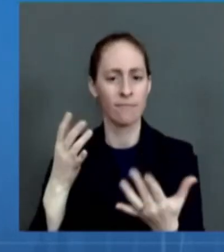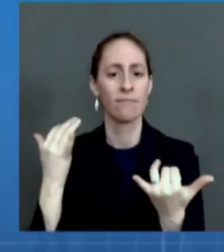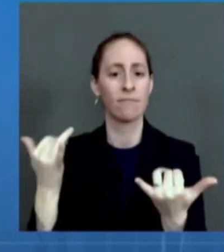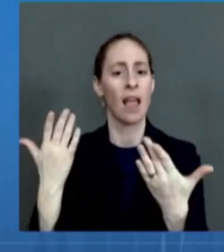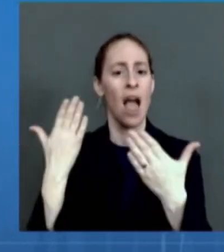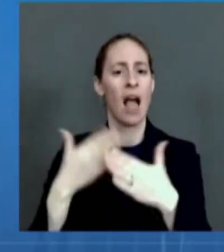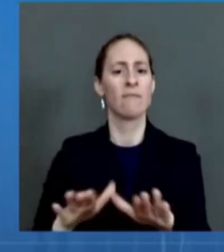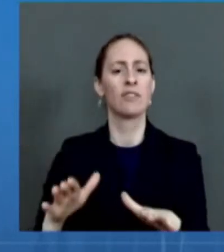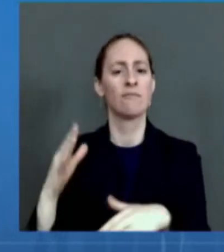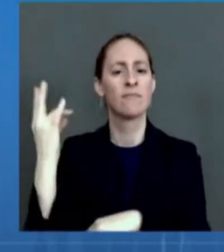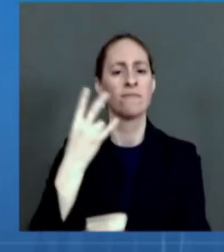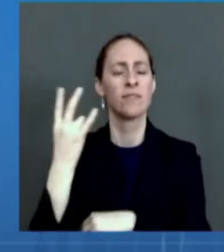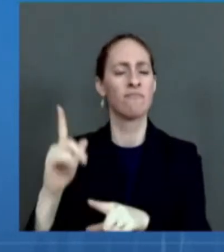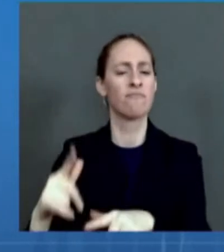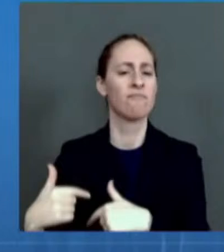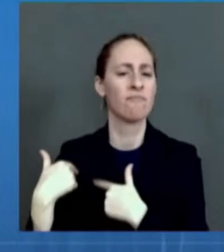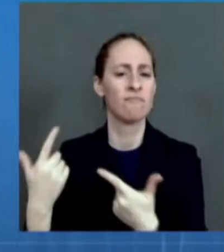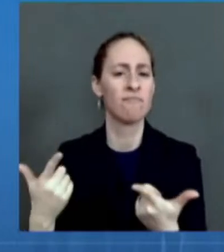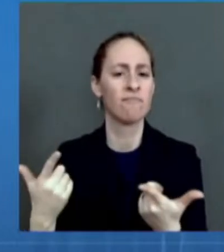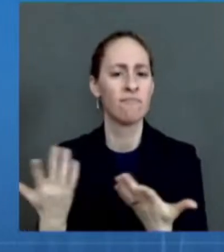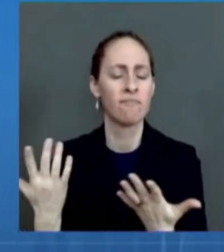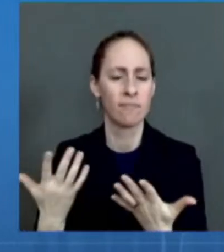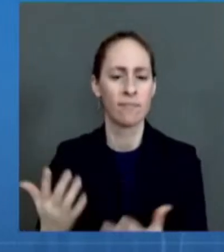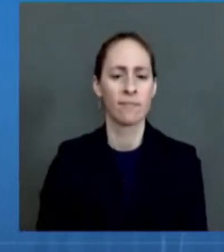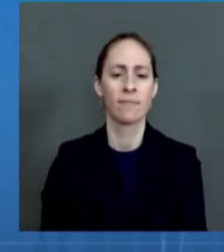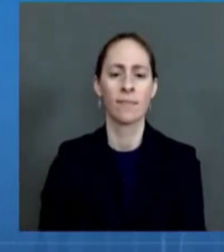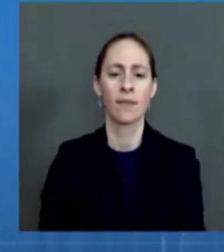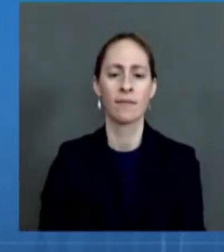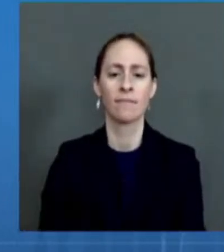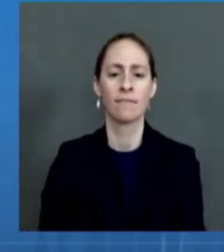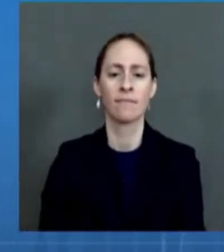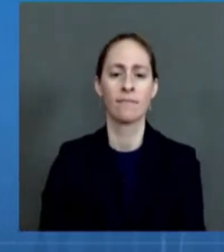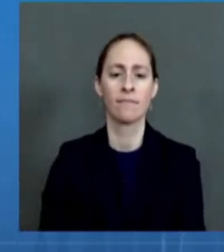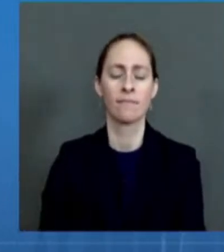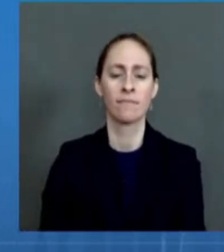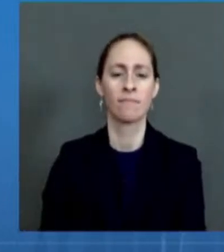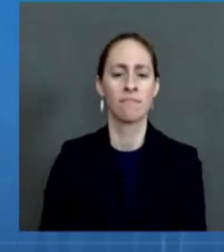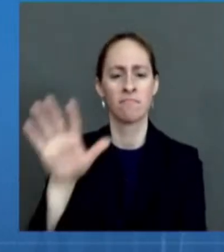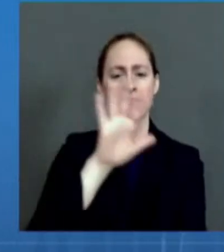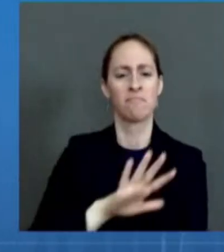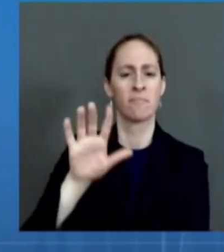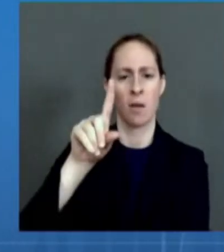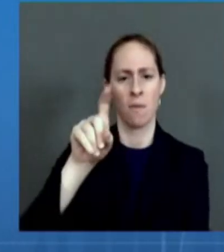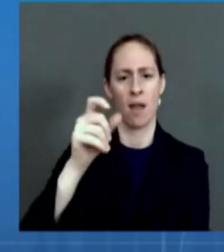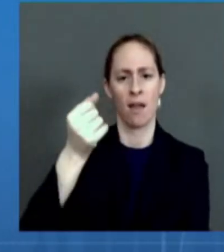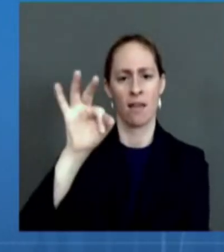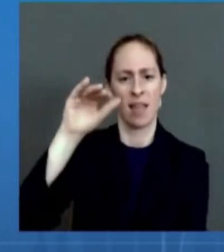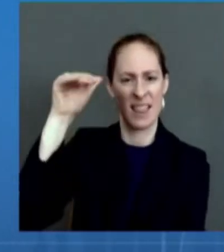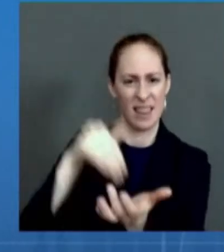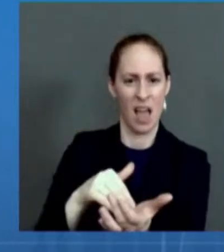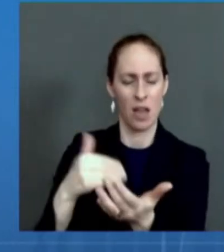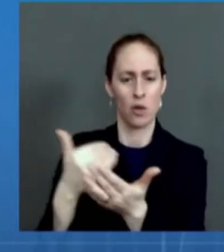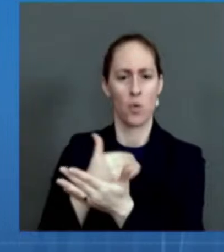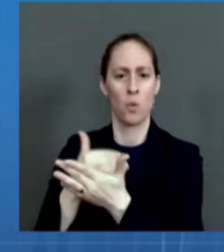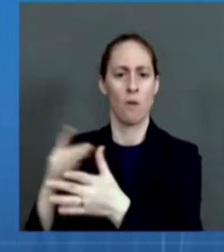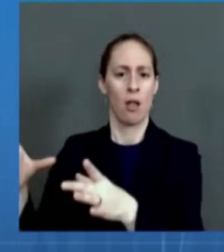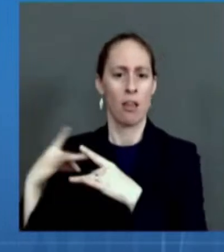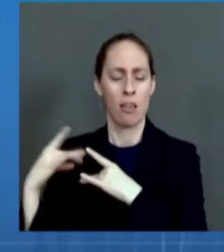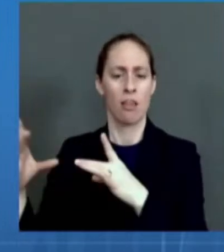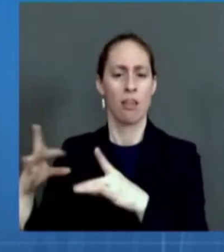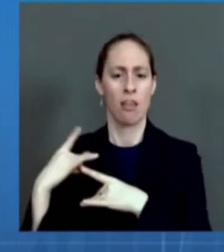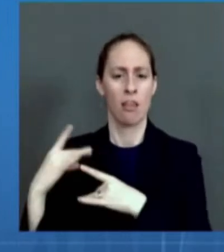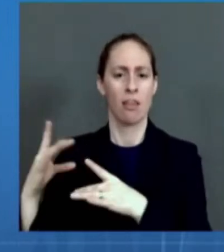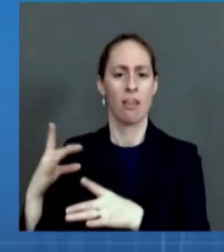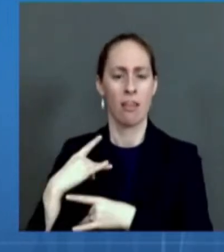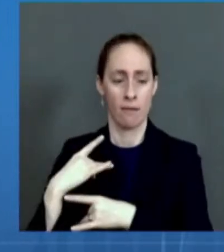119,500 per day. The 7-day average of hospital admissions is at about 7,800 per day, an increase of about 4%